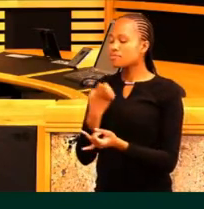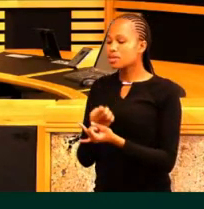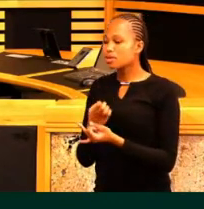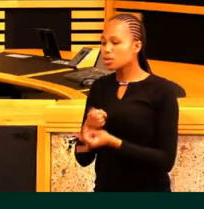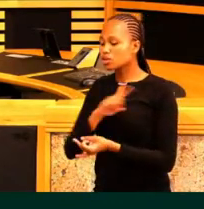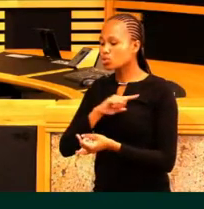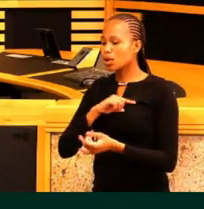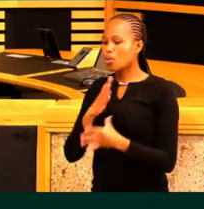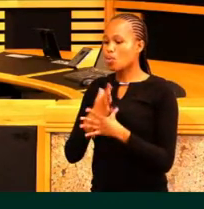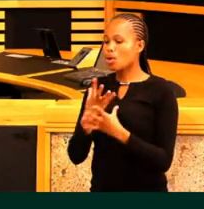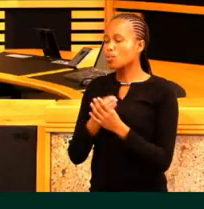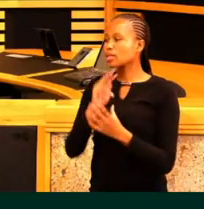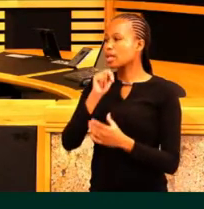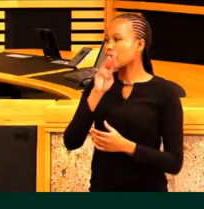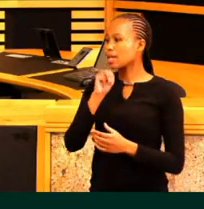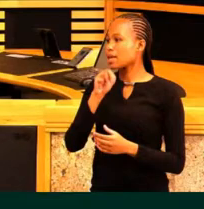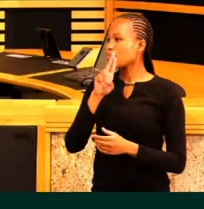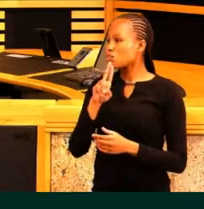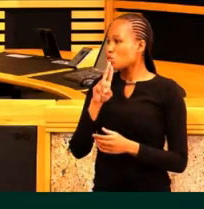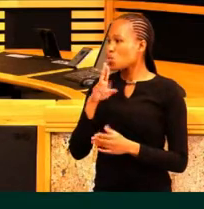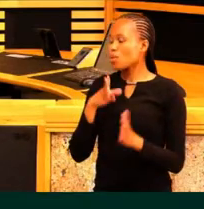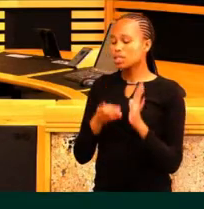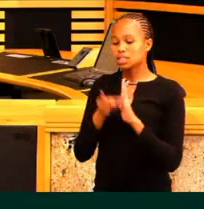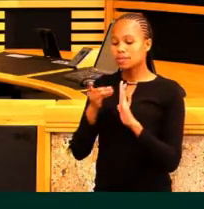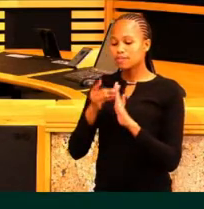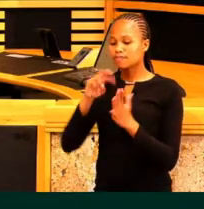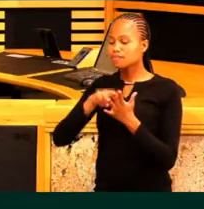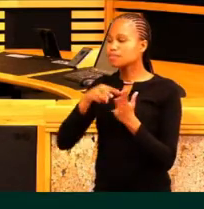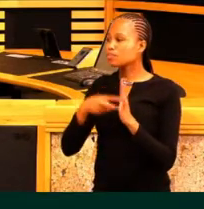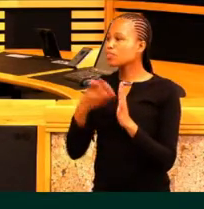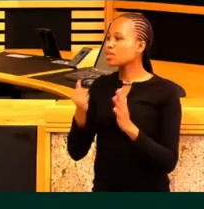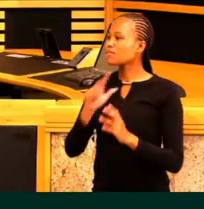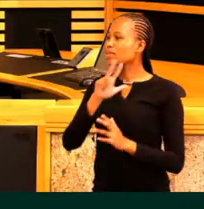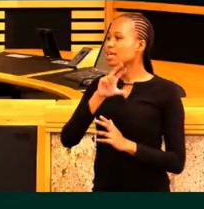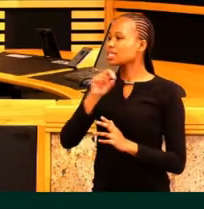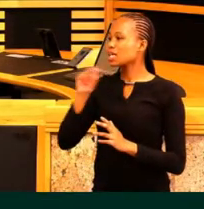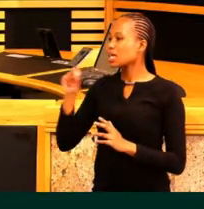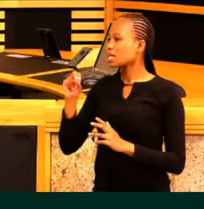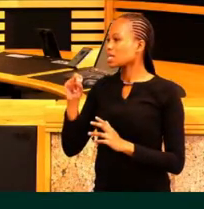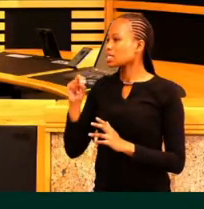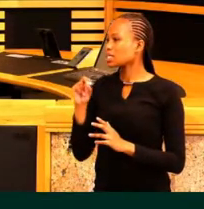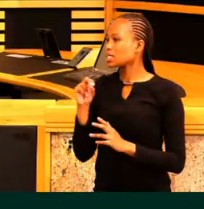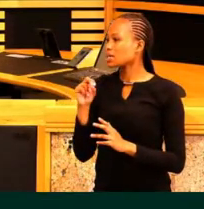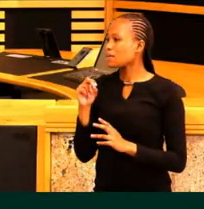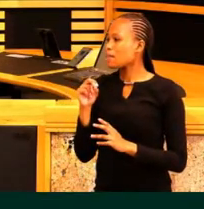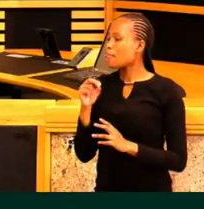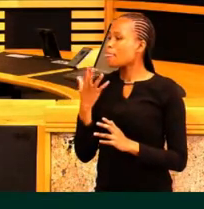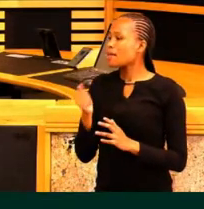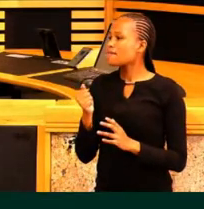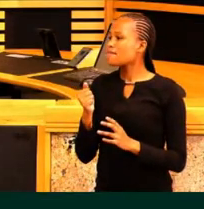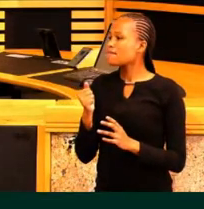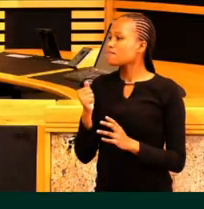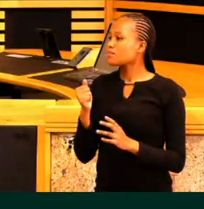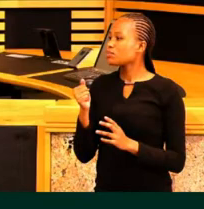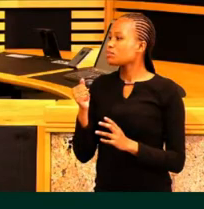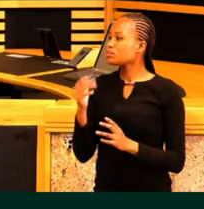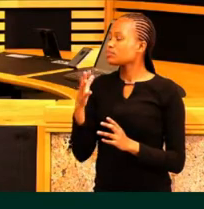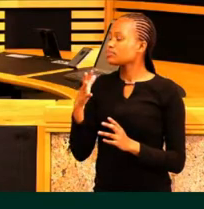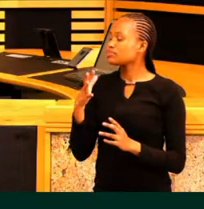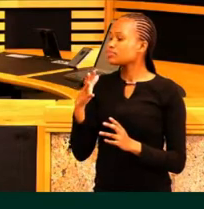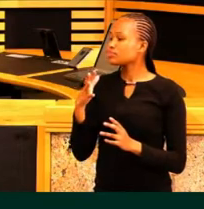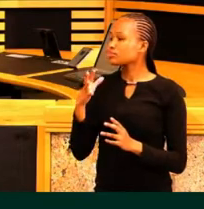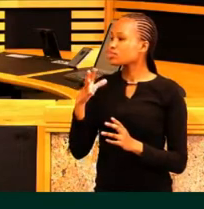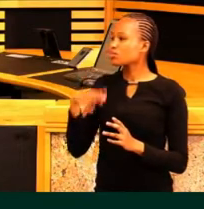worked with national mandala University to develop a master plan we've got 800 Coastline which is untapped all actually